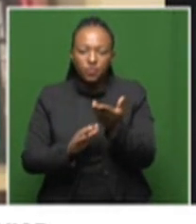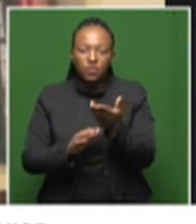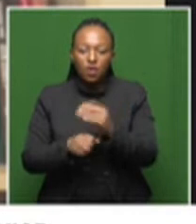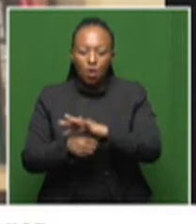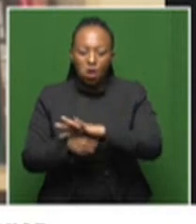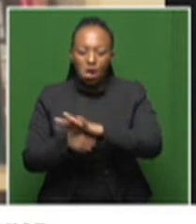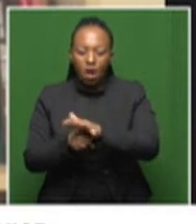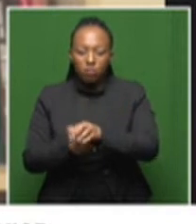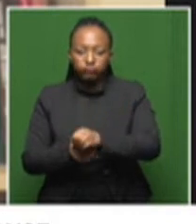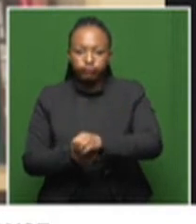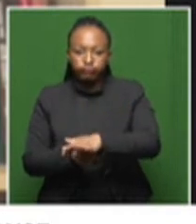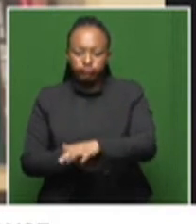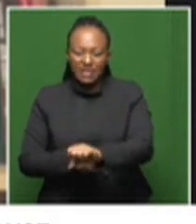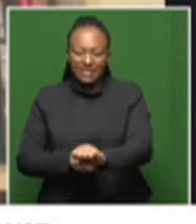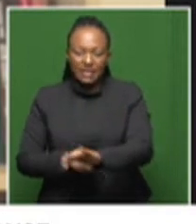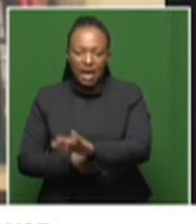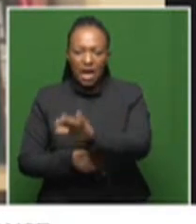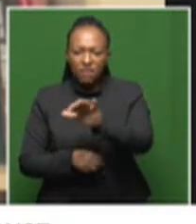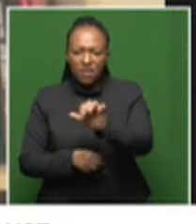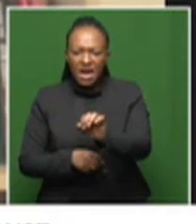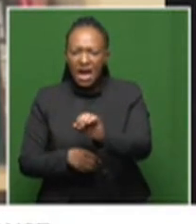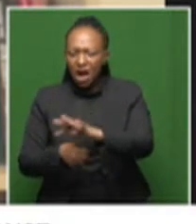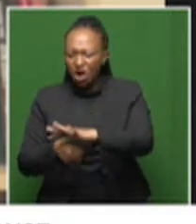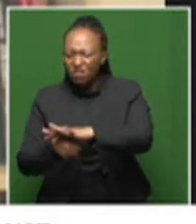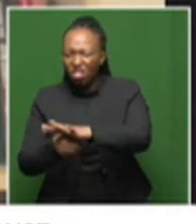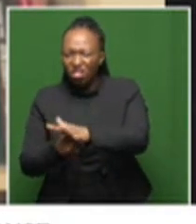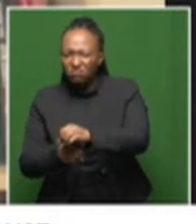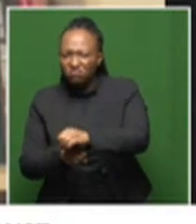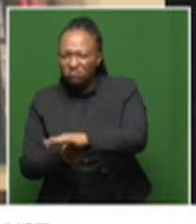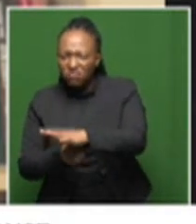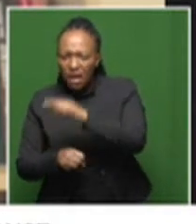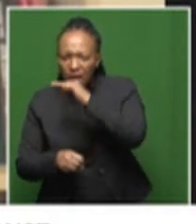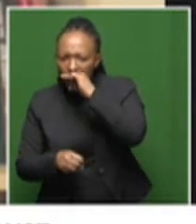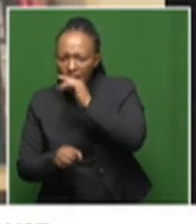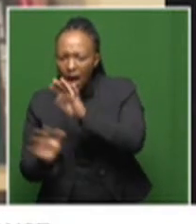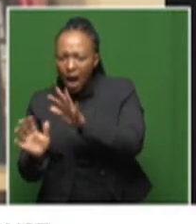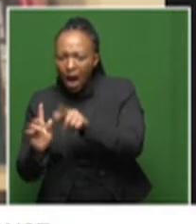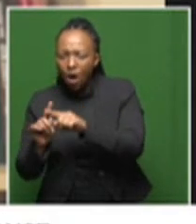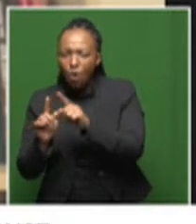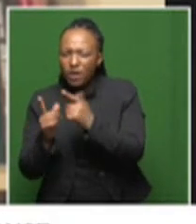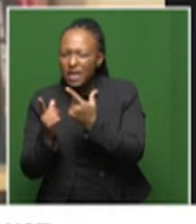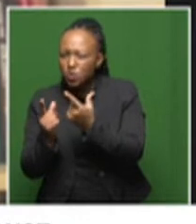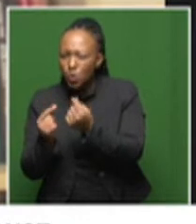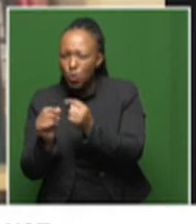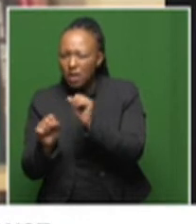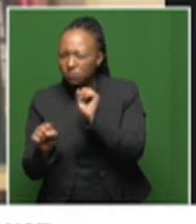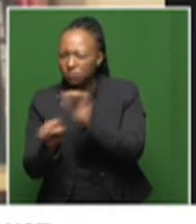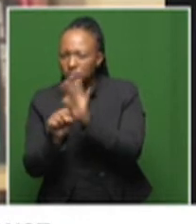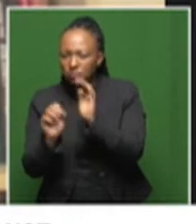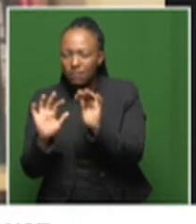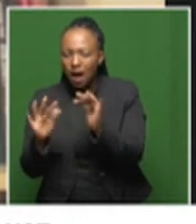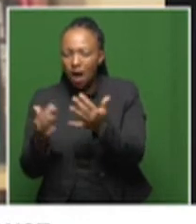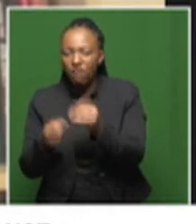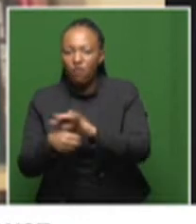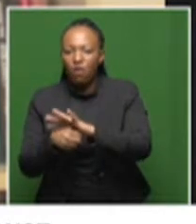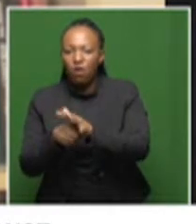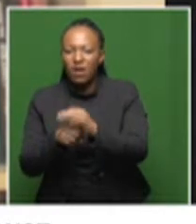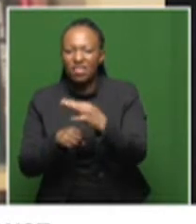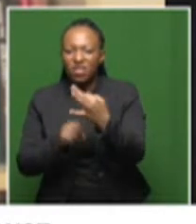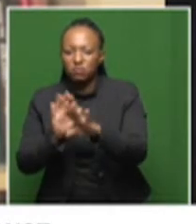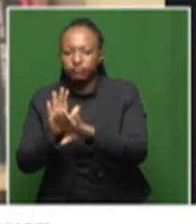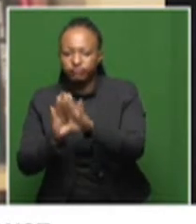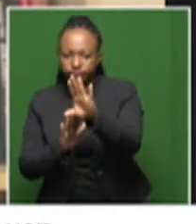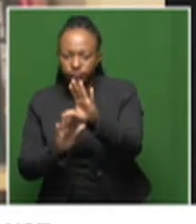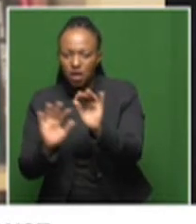in South Africa and how this is really driving the very severe third wave. So I